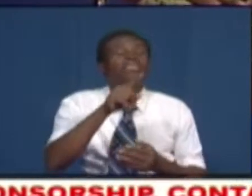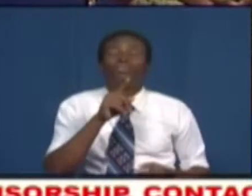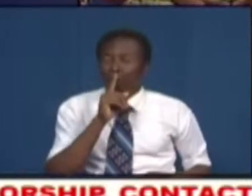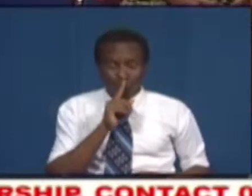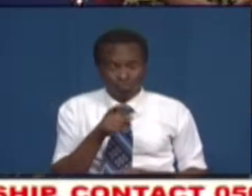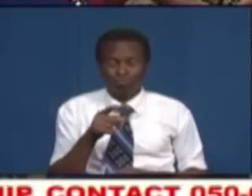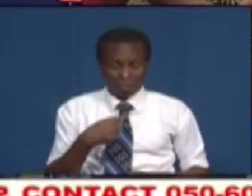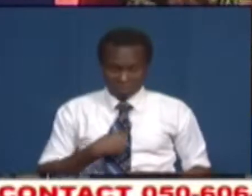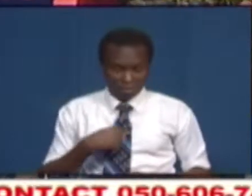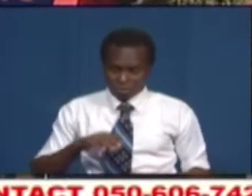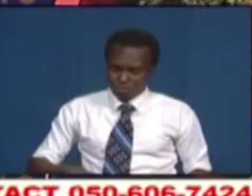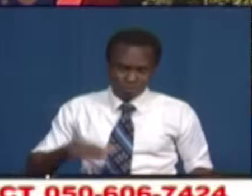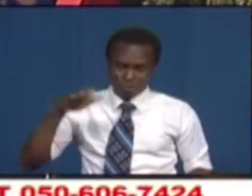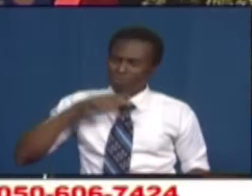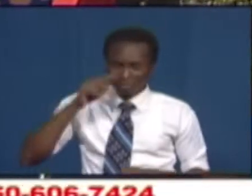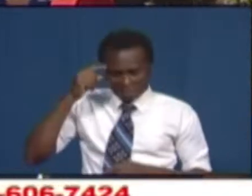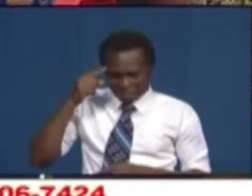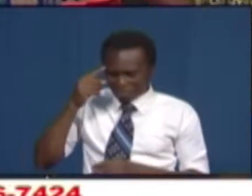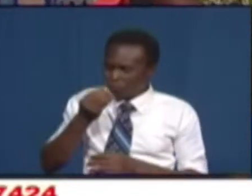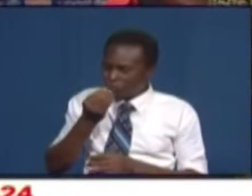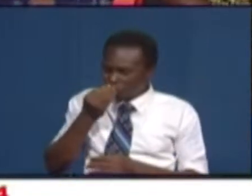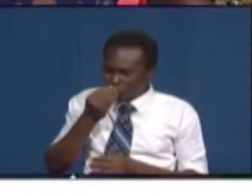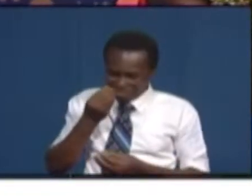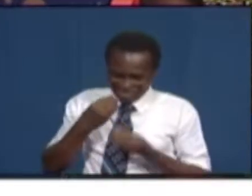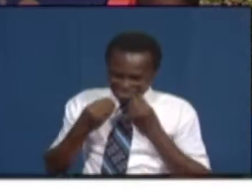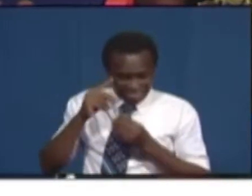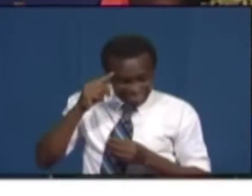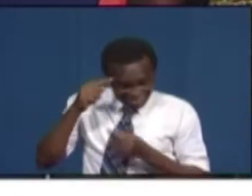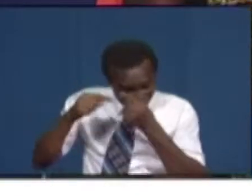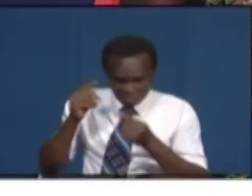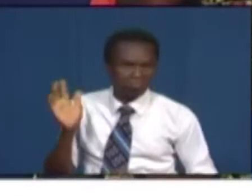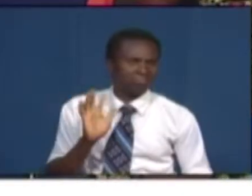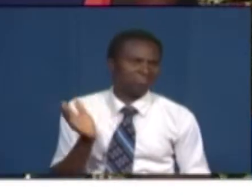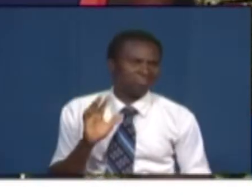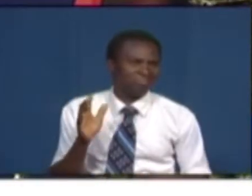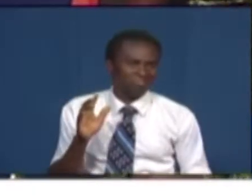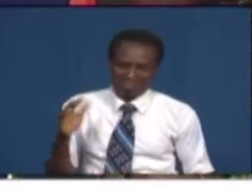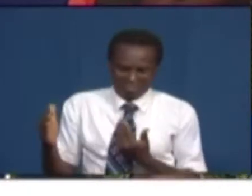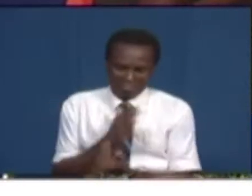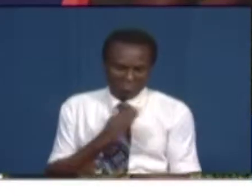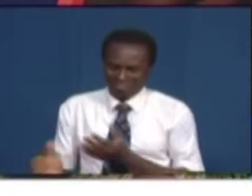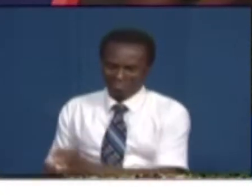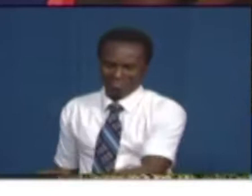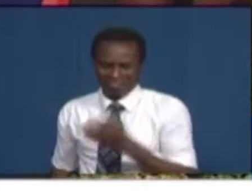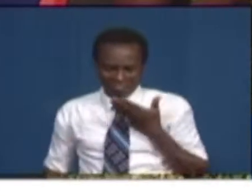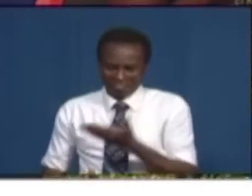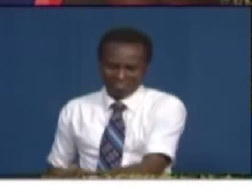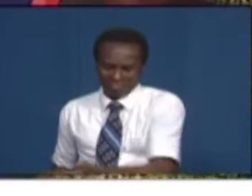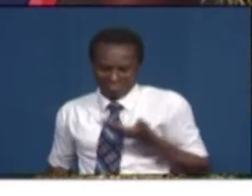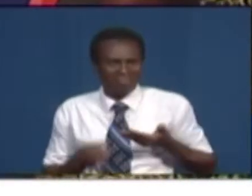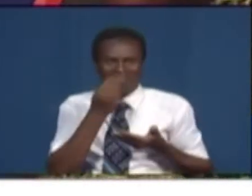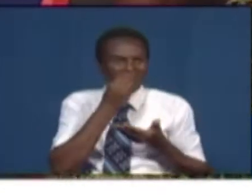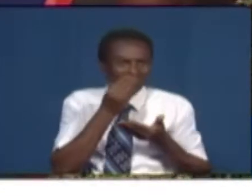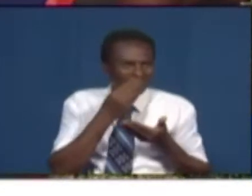Mm. Consciously, no. And I think to a large extent, as a people, we are more, especially adolescents, we are